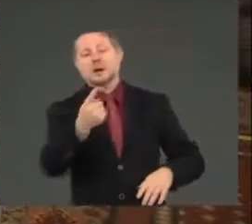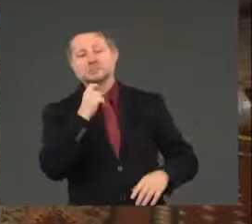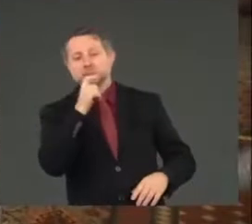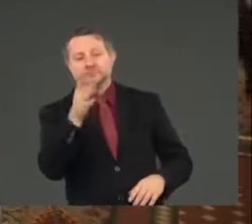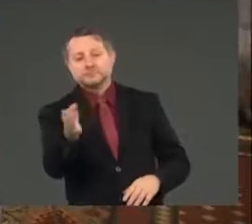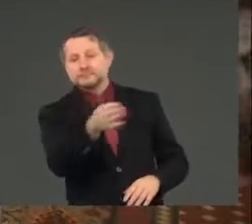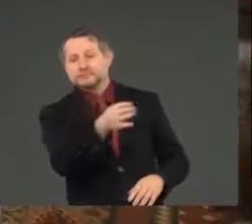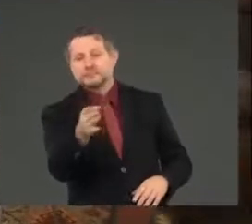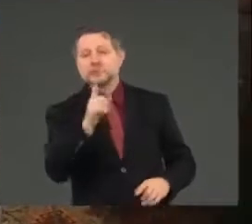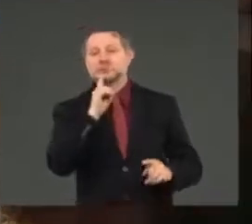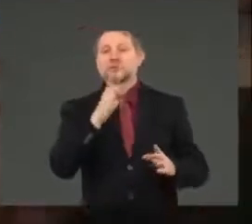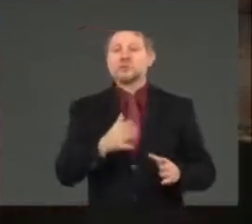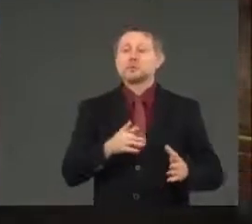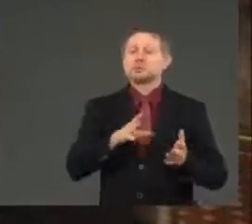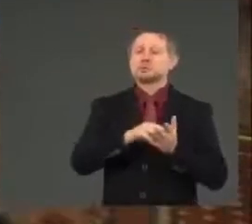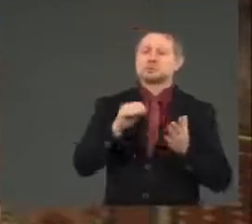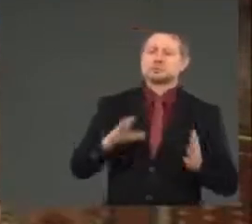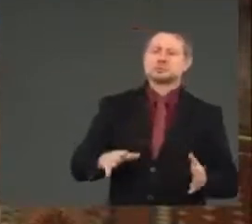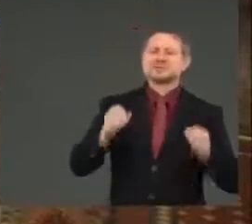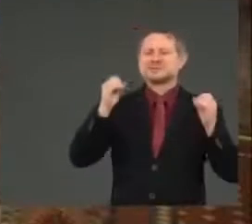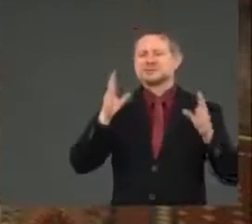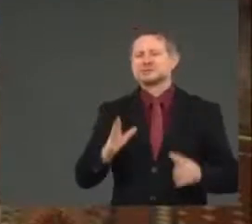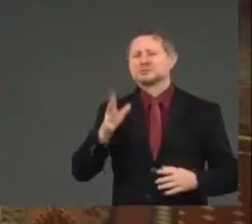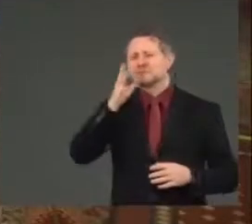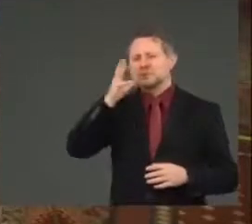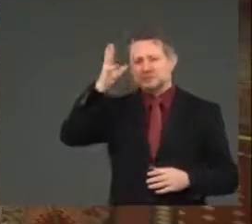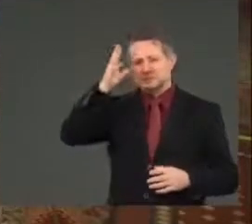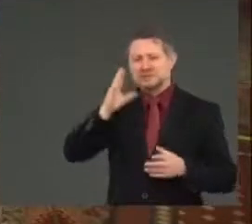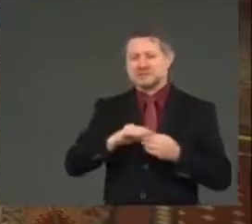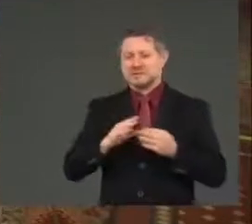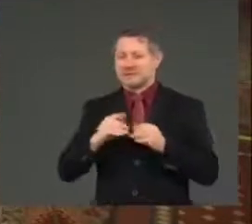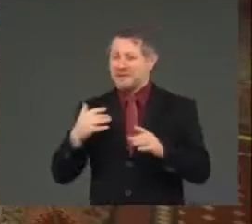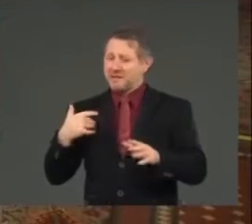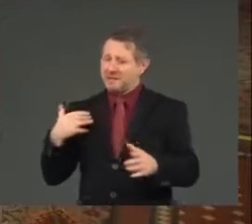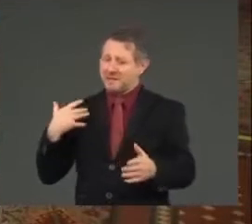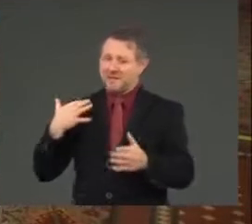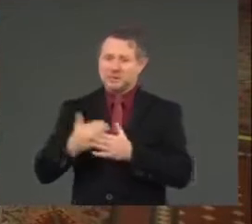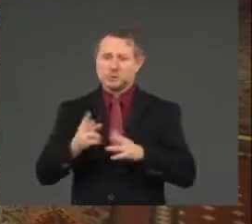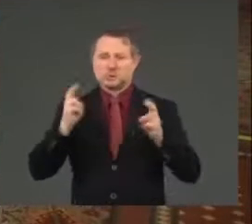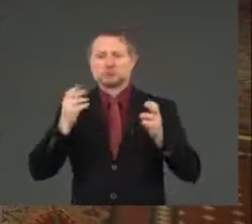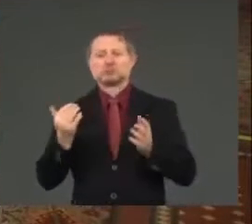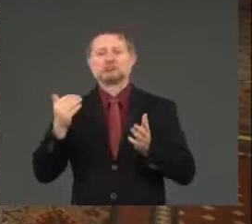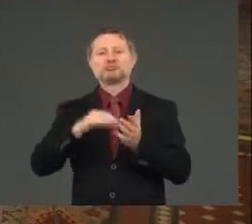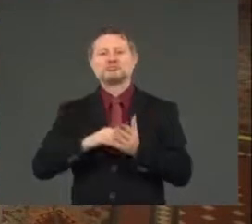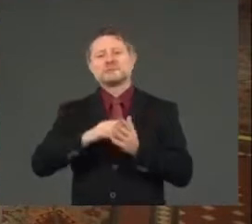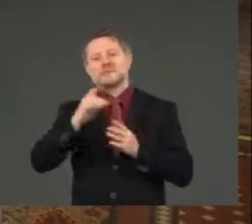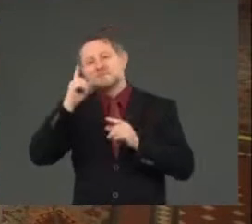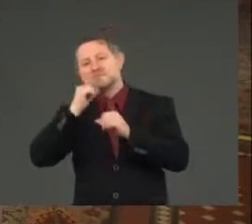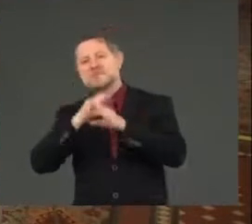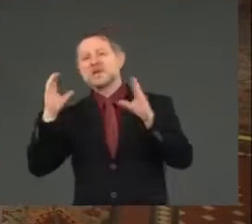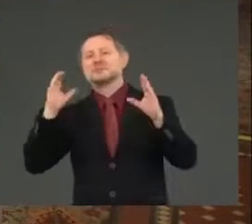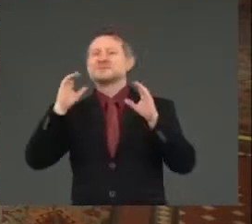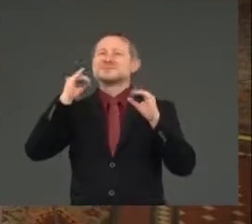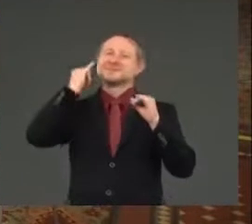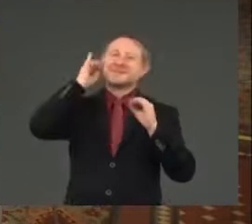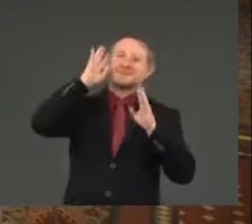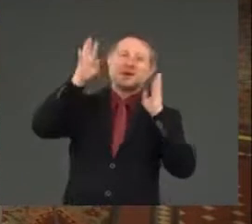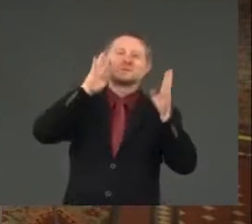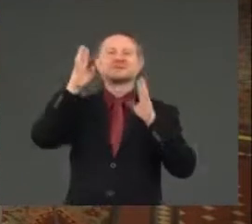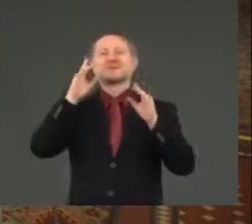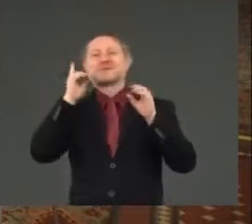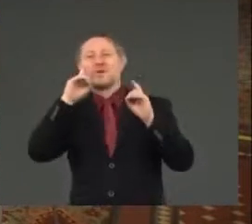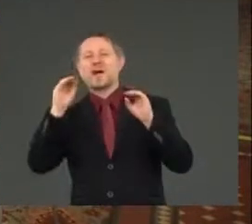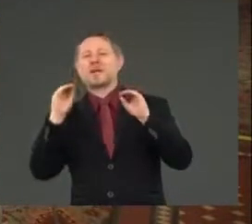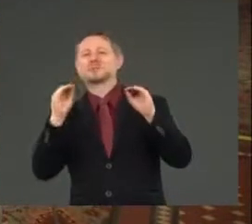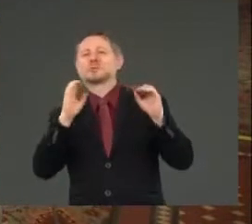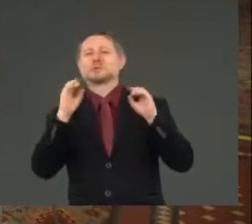students, teachers, and parents have said since the Reimagine Education edict, I guess, came out, if you want to call it that they're